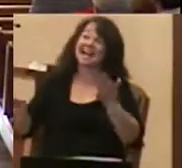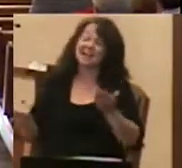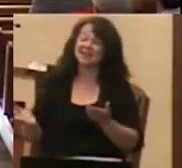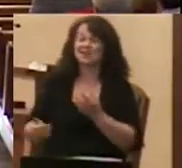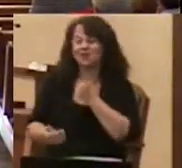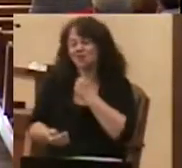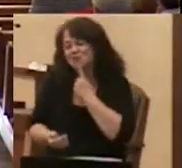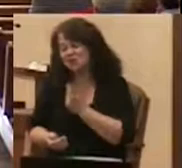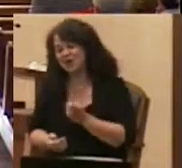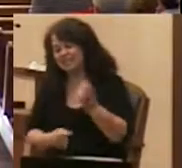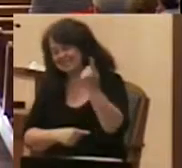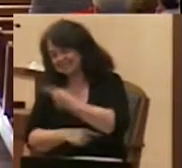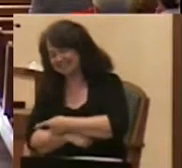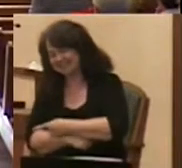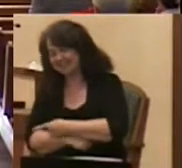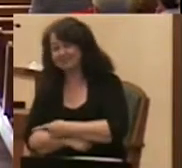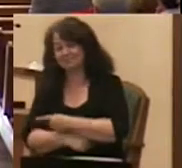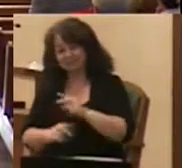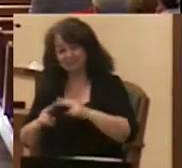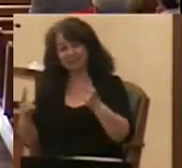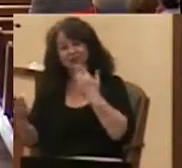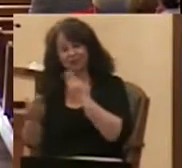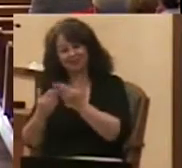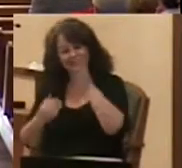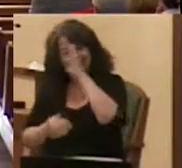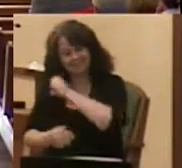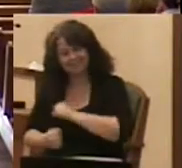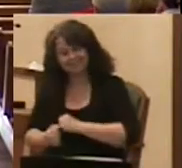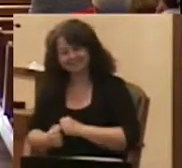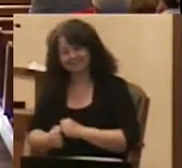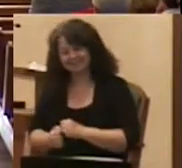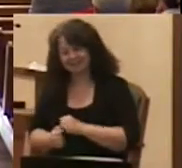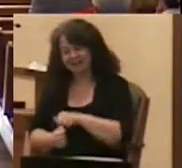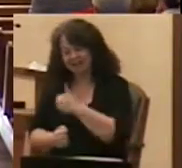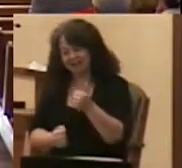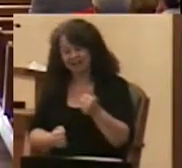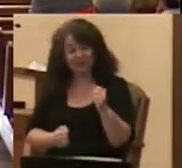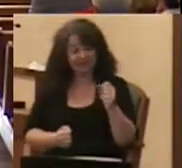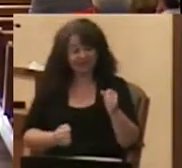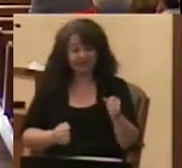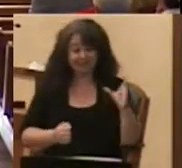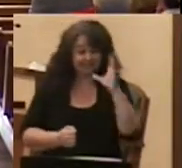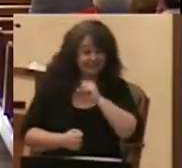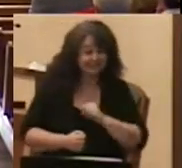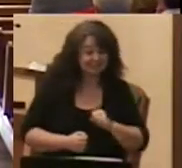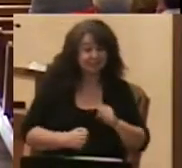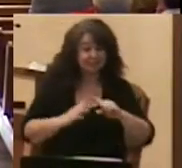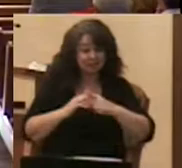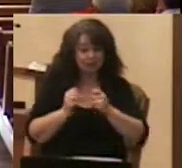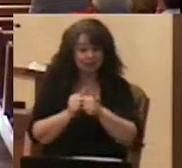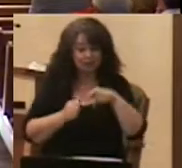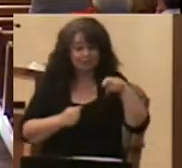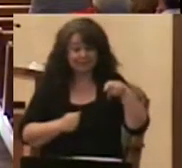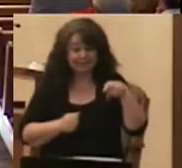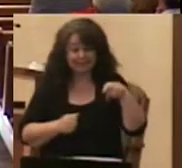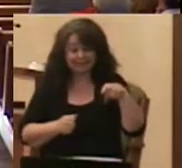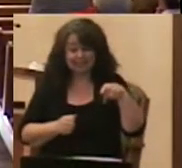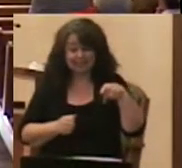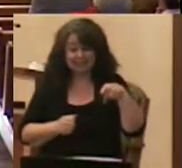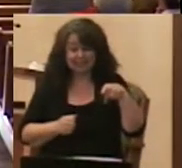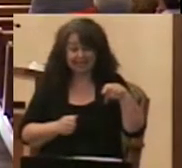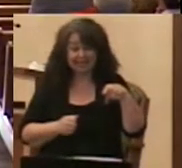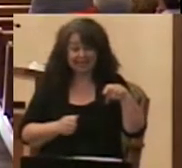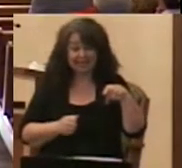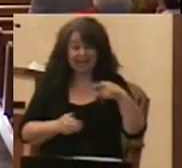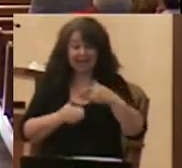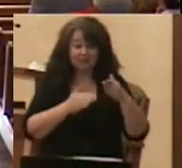little farther than Red Day, but that's a very good guess. Any other guesses out there? It's a word that starts with a P, ends with a